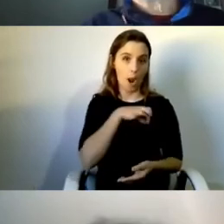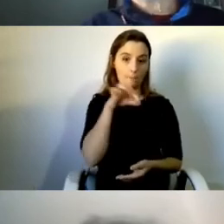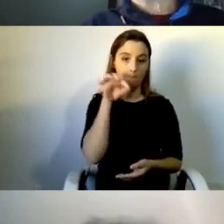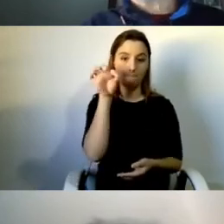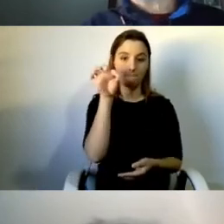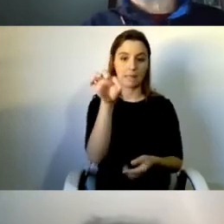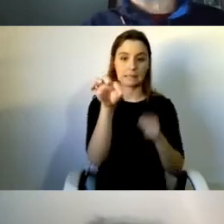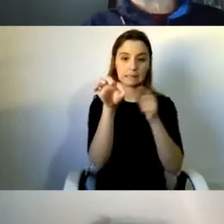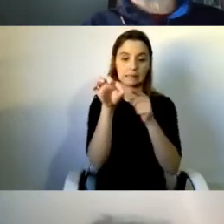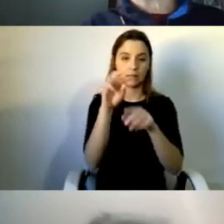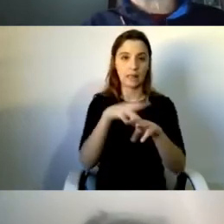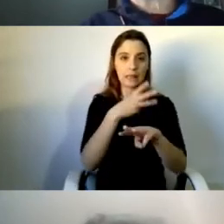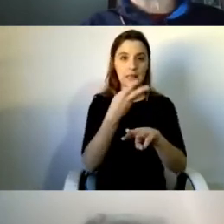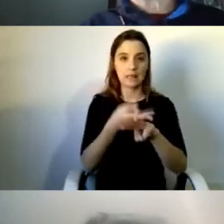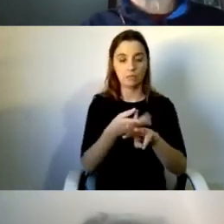Everyone was